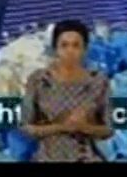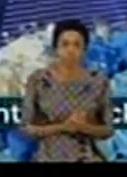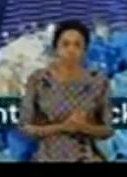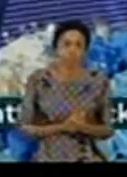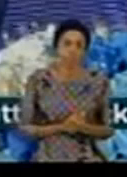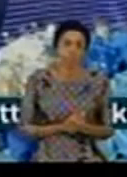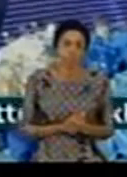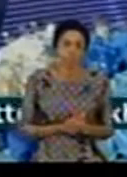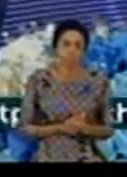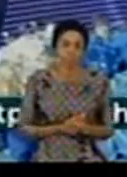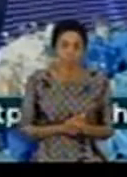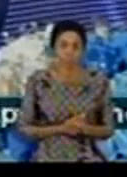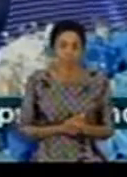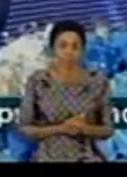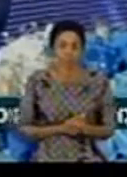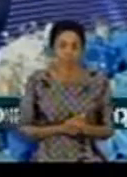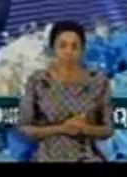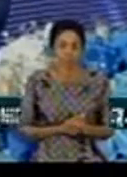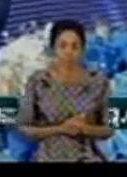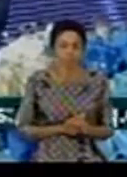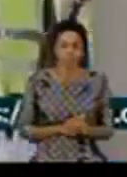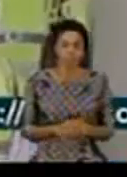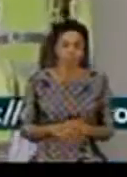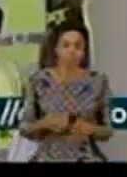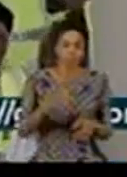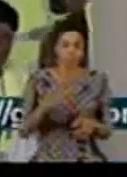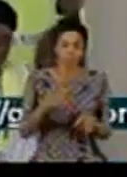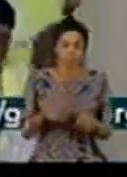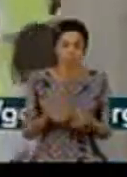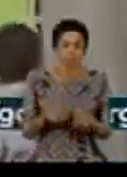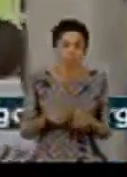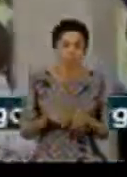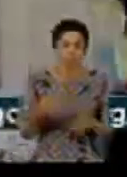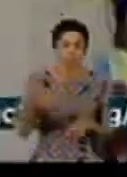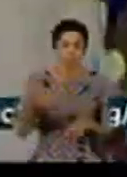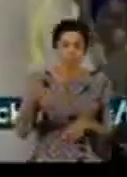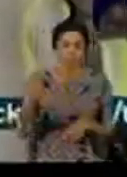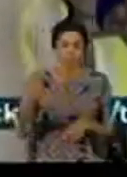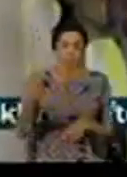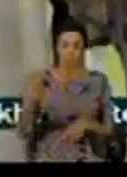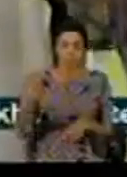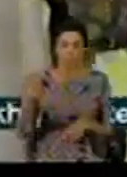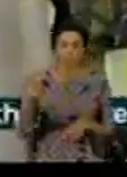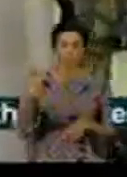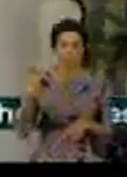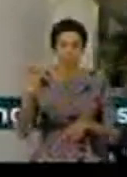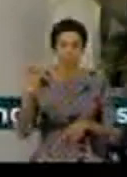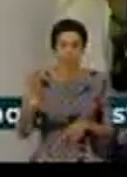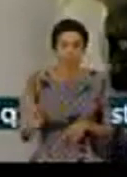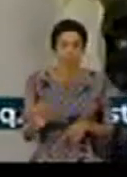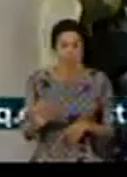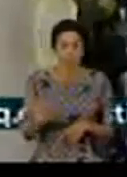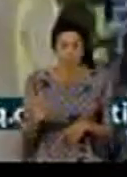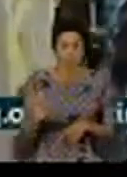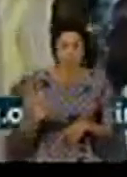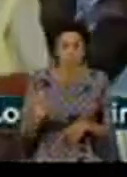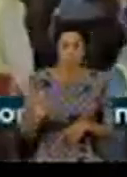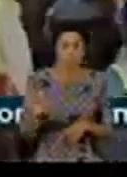Secondary School, Bori, and also Peace Emmanuel, wife of the principal. You are